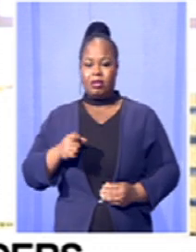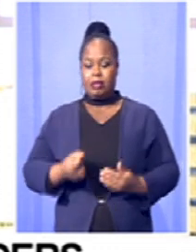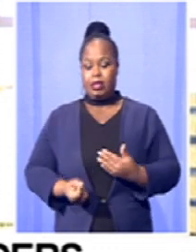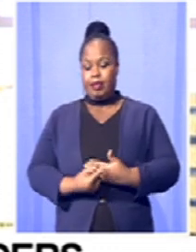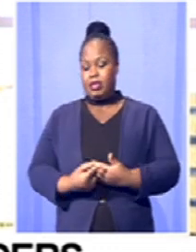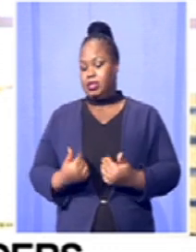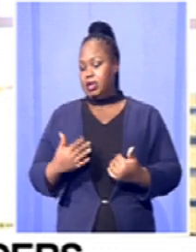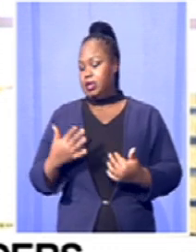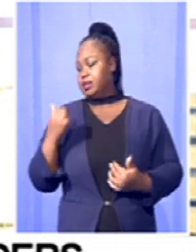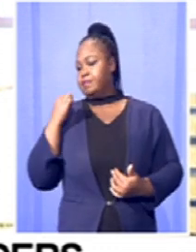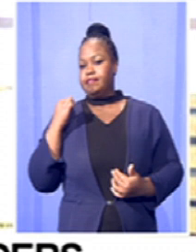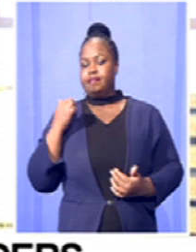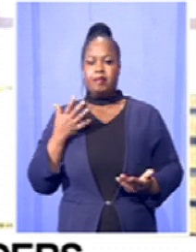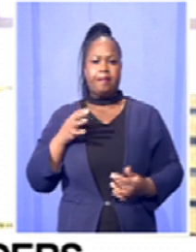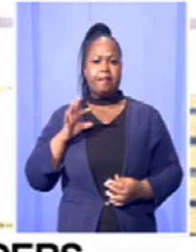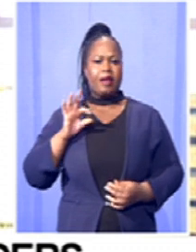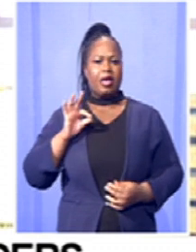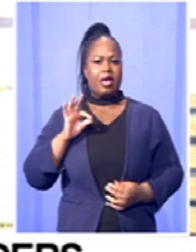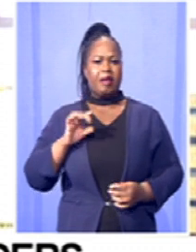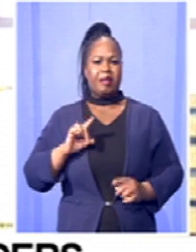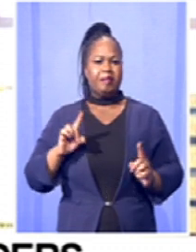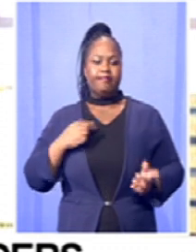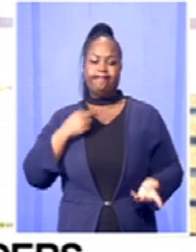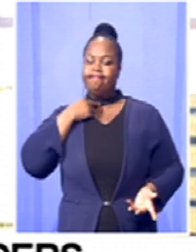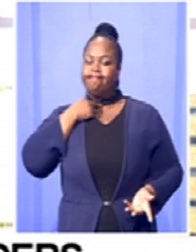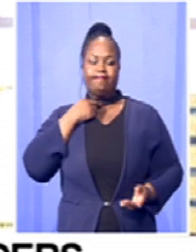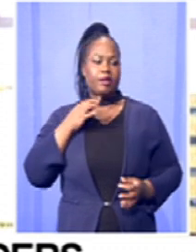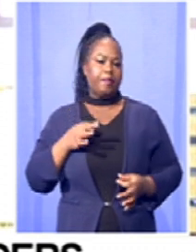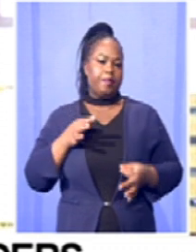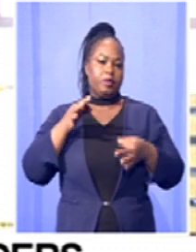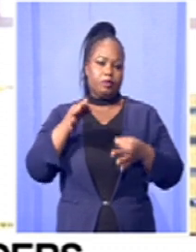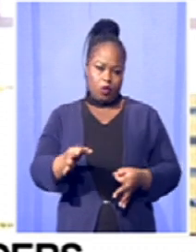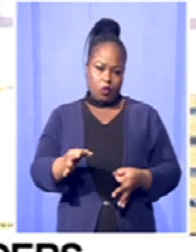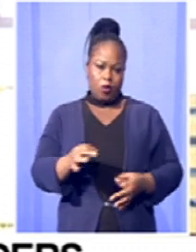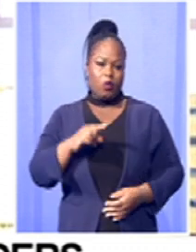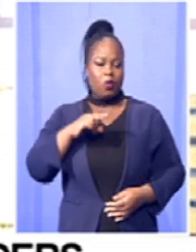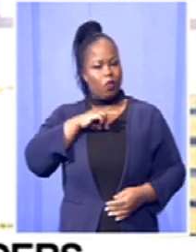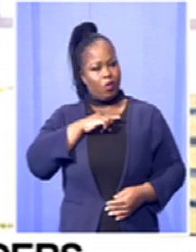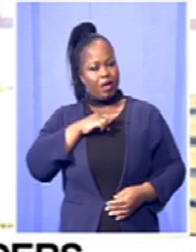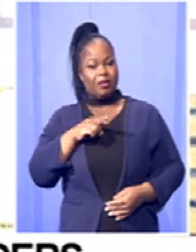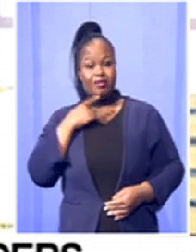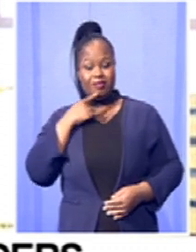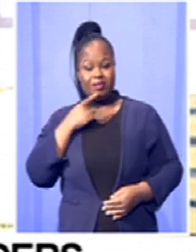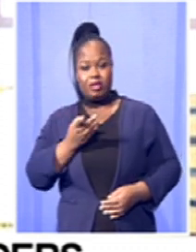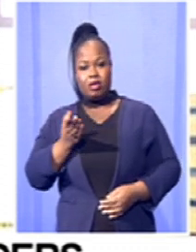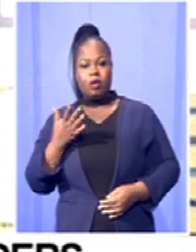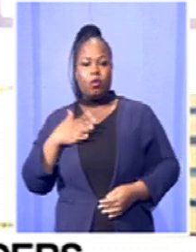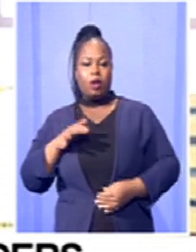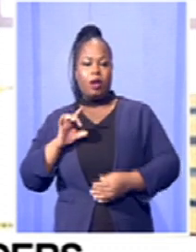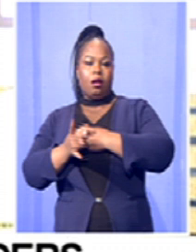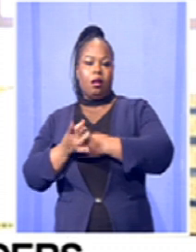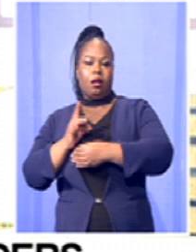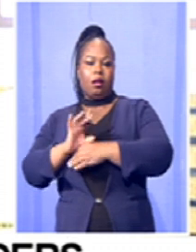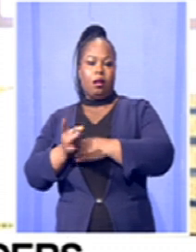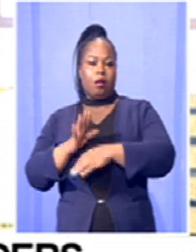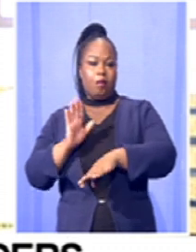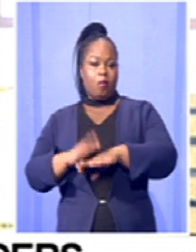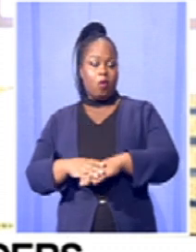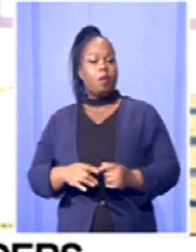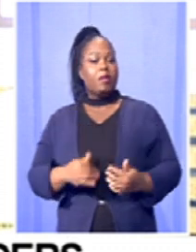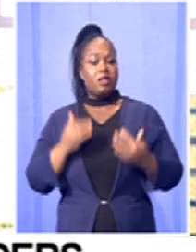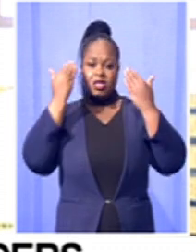as yesterday, but it was also postponed due to the fact that they wanted further consultation. The judge did